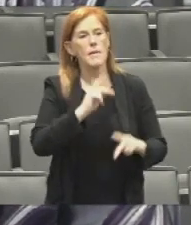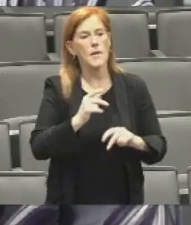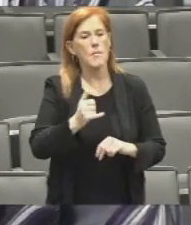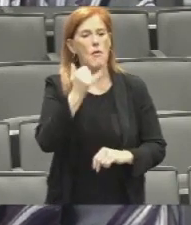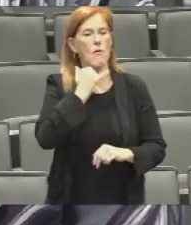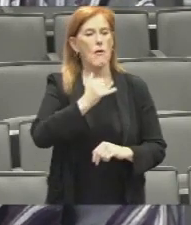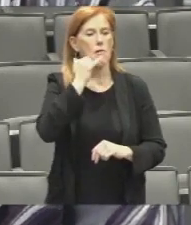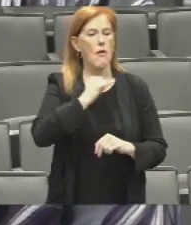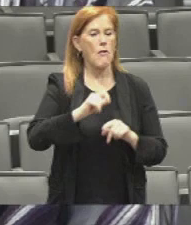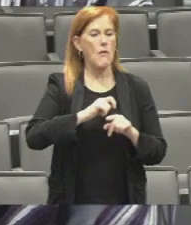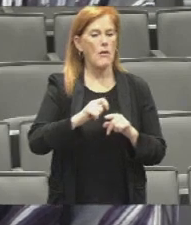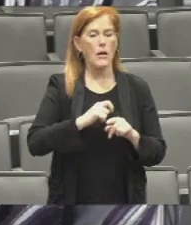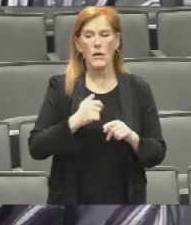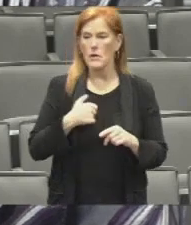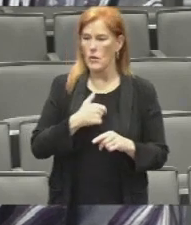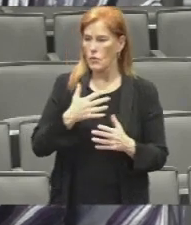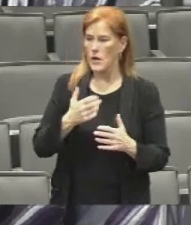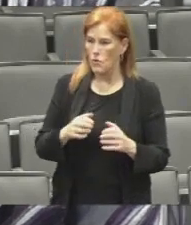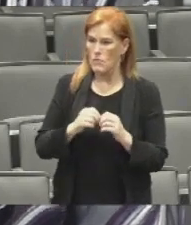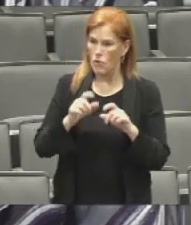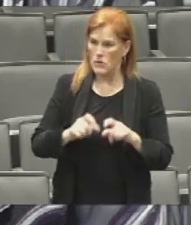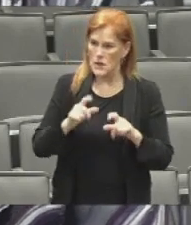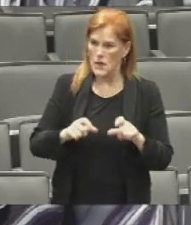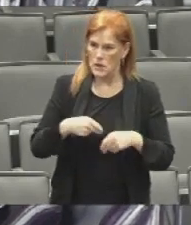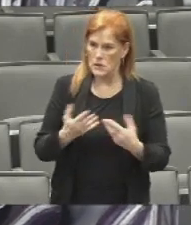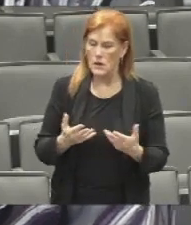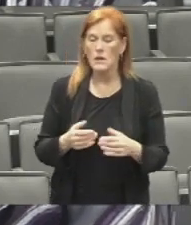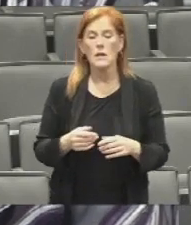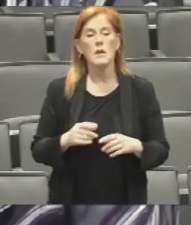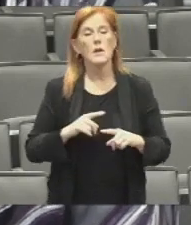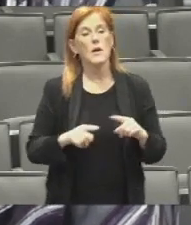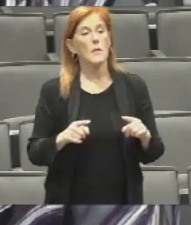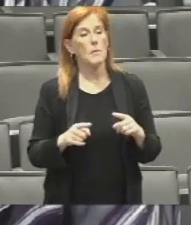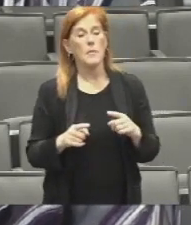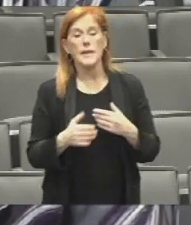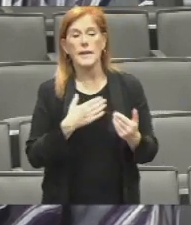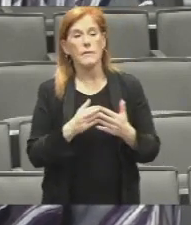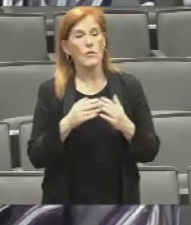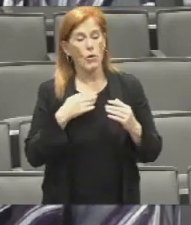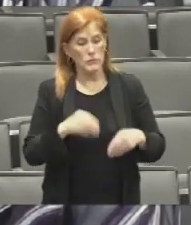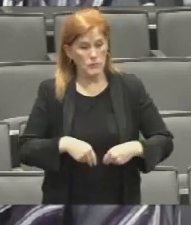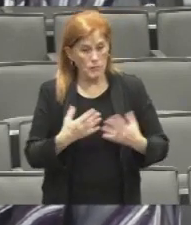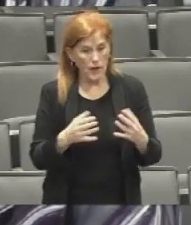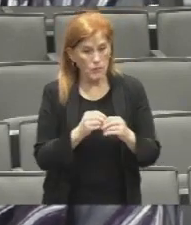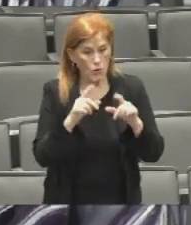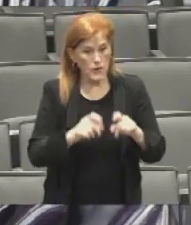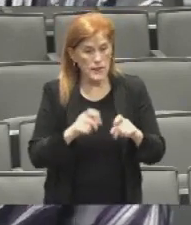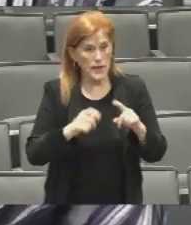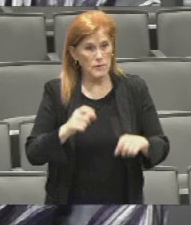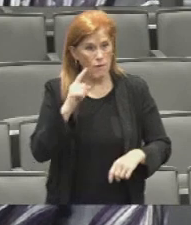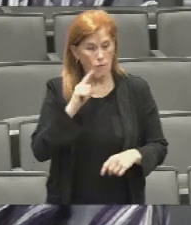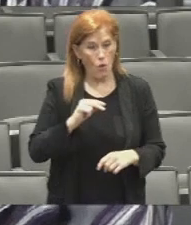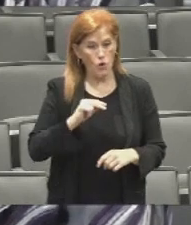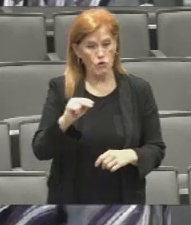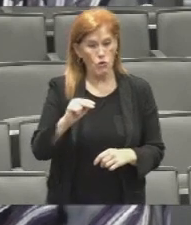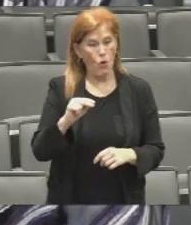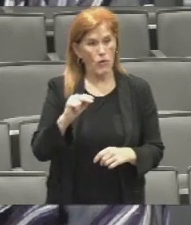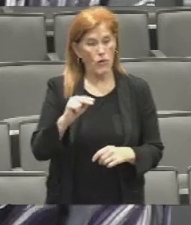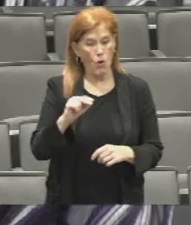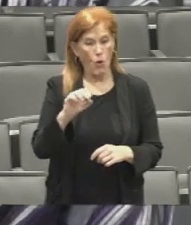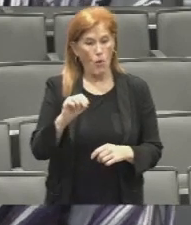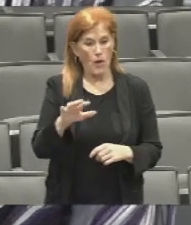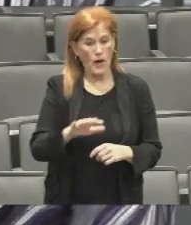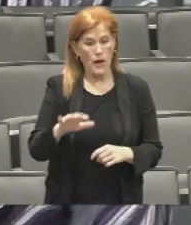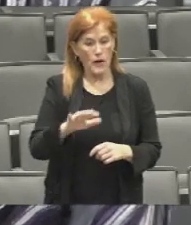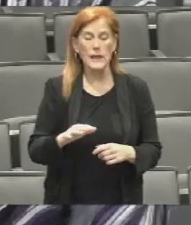more testing. So even so, we have provided more testing to North Omaha. It is one of my